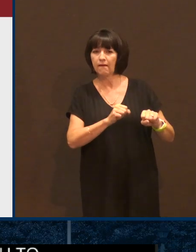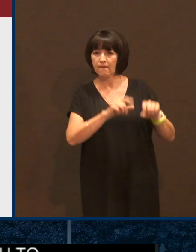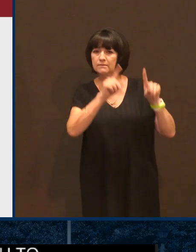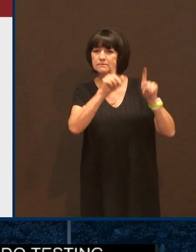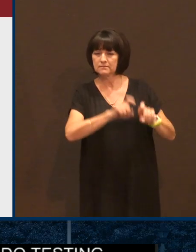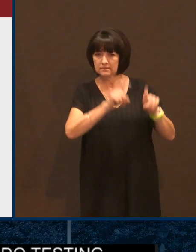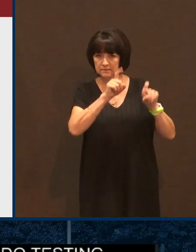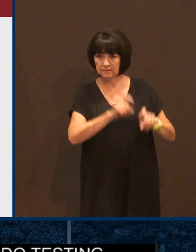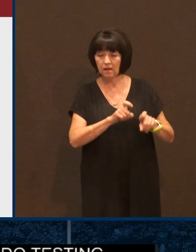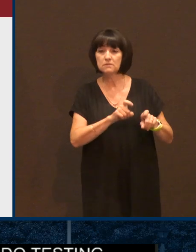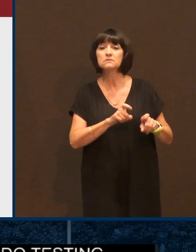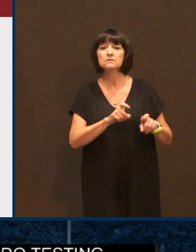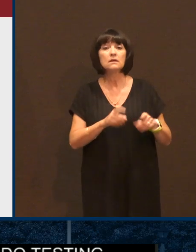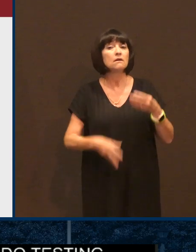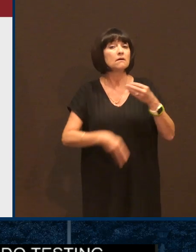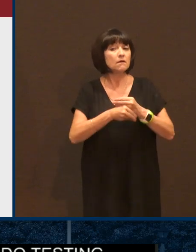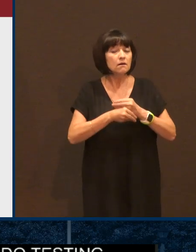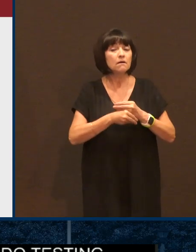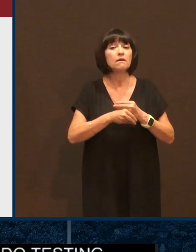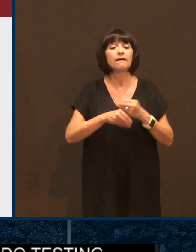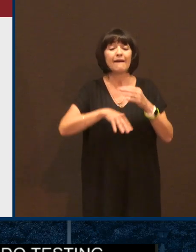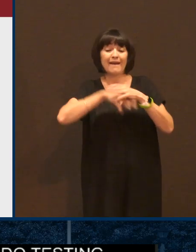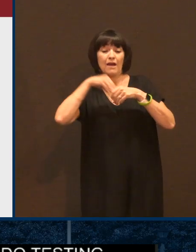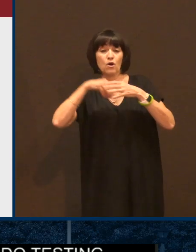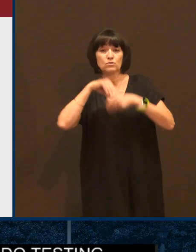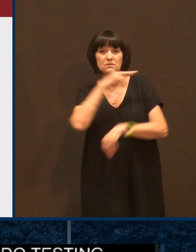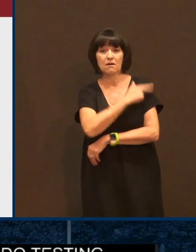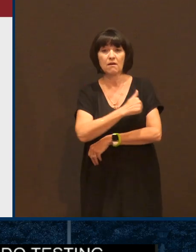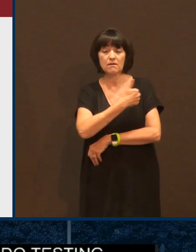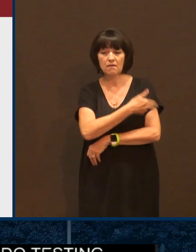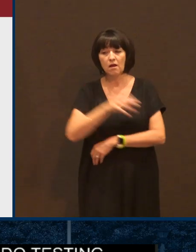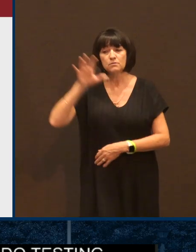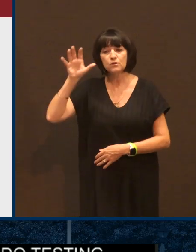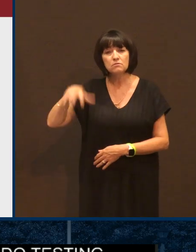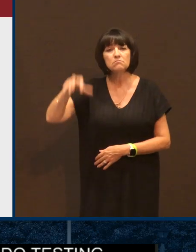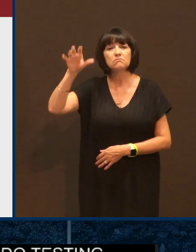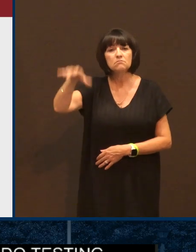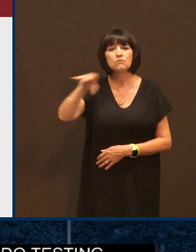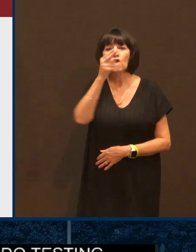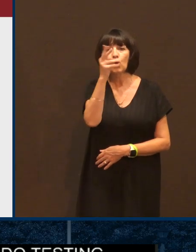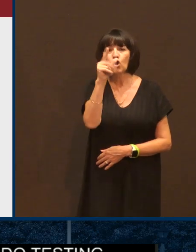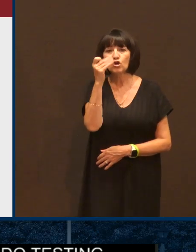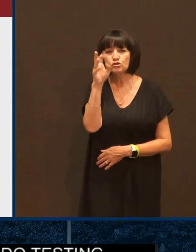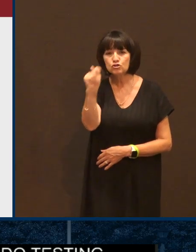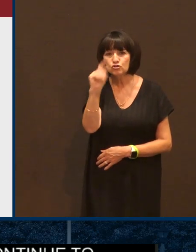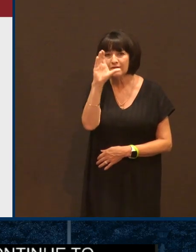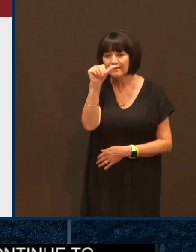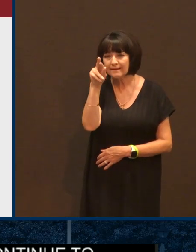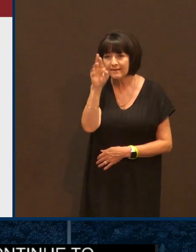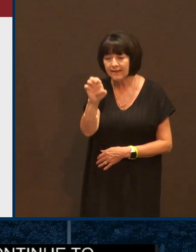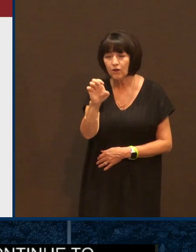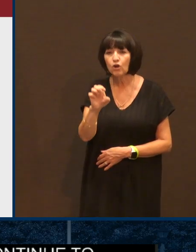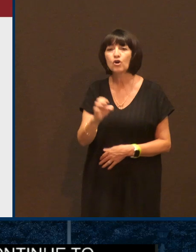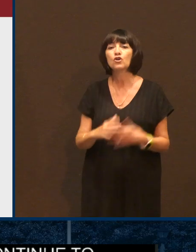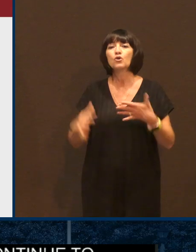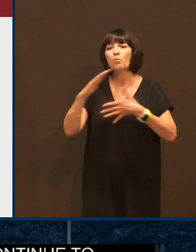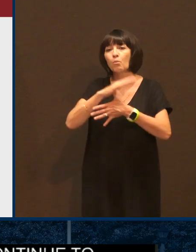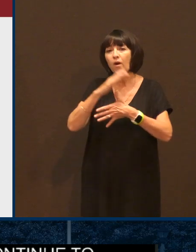testing sites, primary care practices and urgent care, and sites